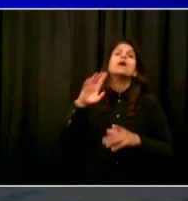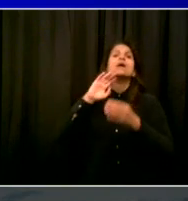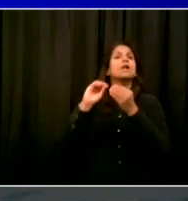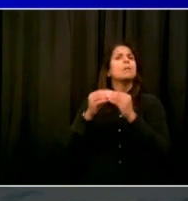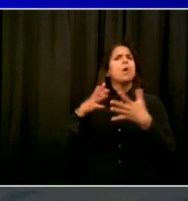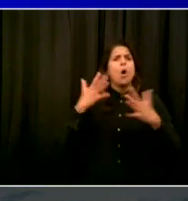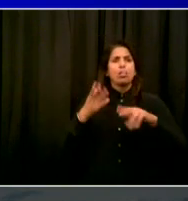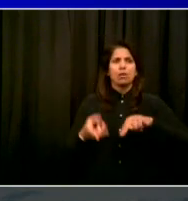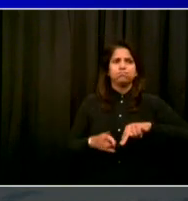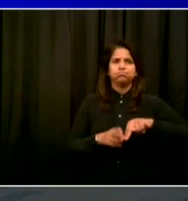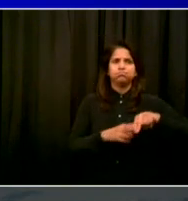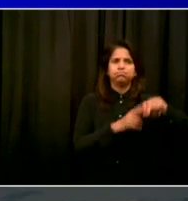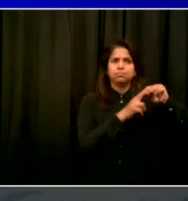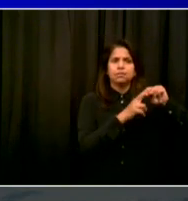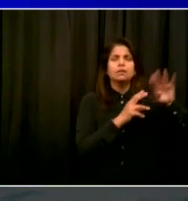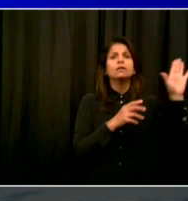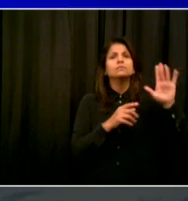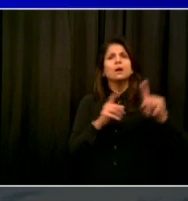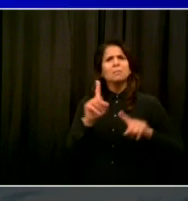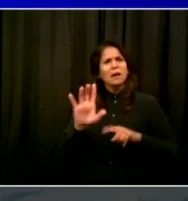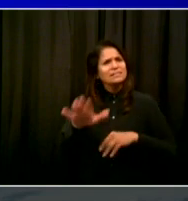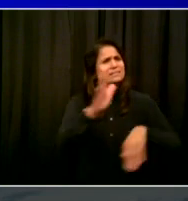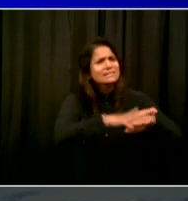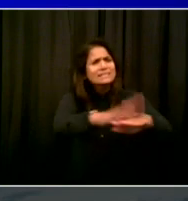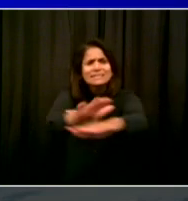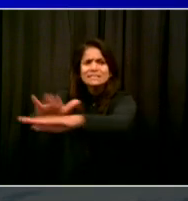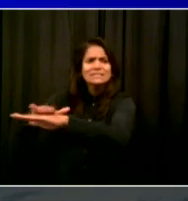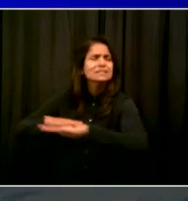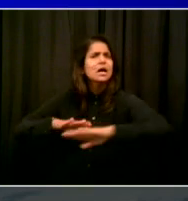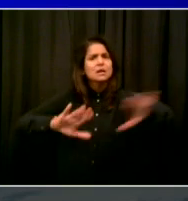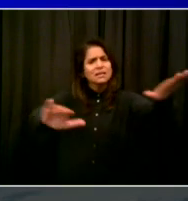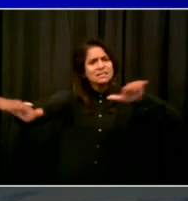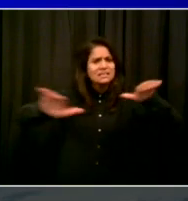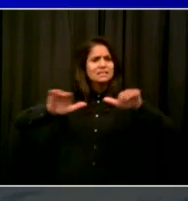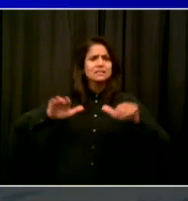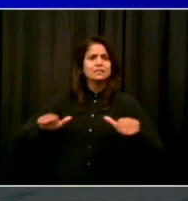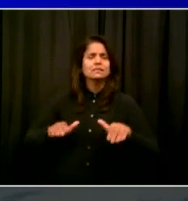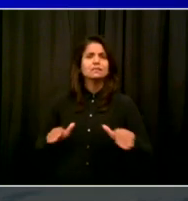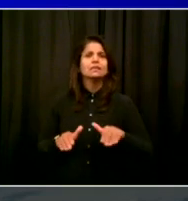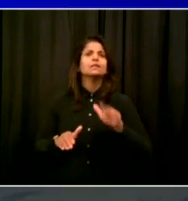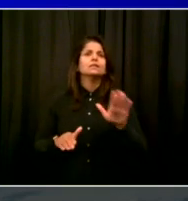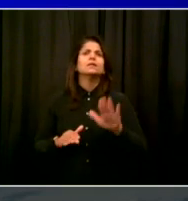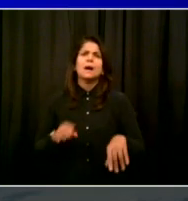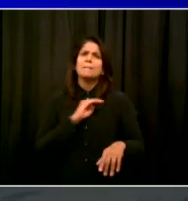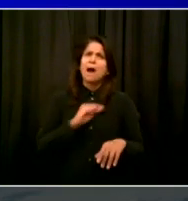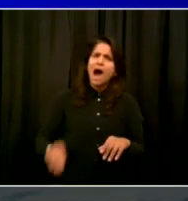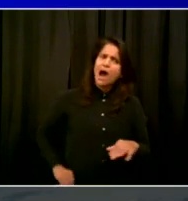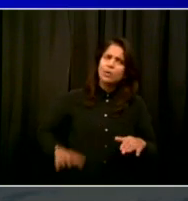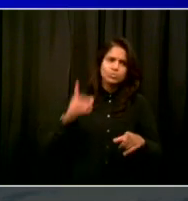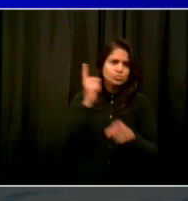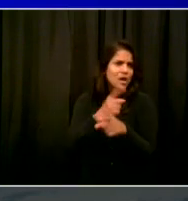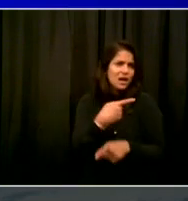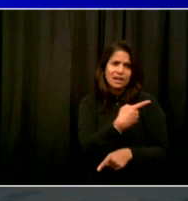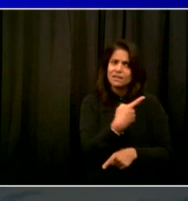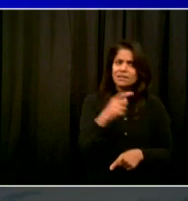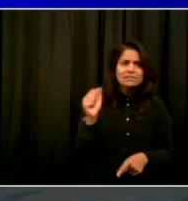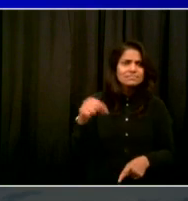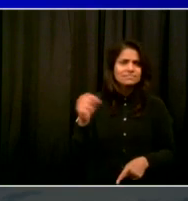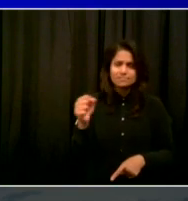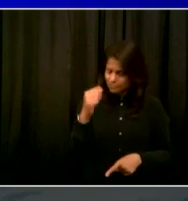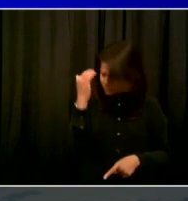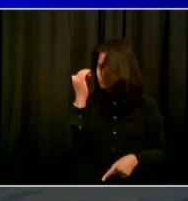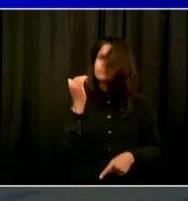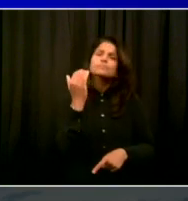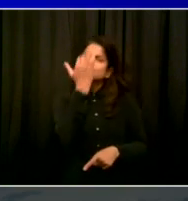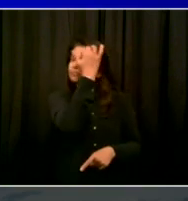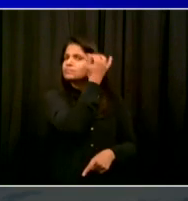warning to us, as the mayor has said. The virus starts local, but as we're seeing around the country